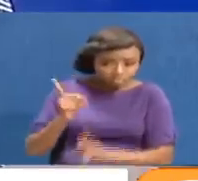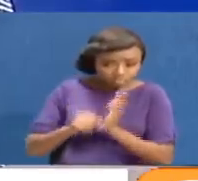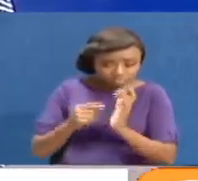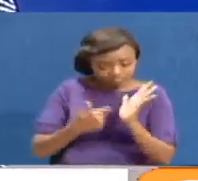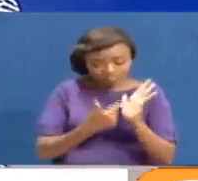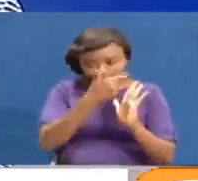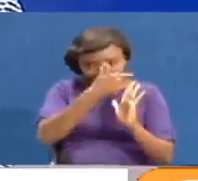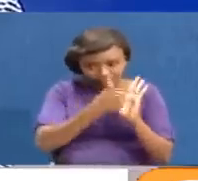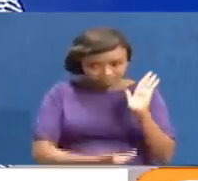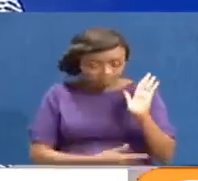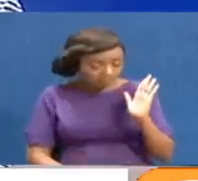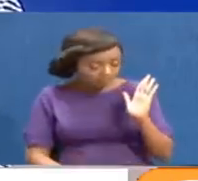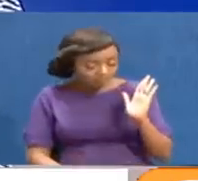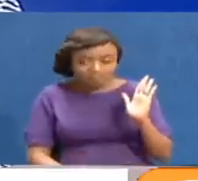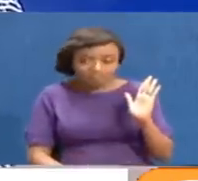Remember that the